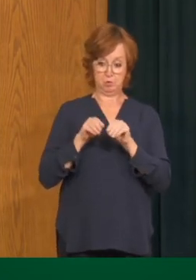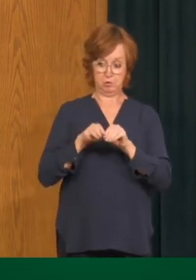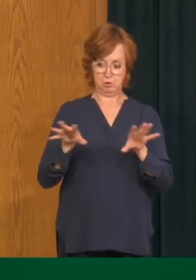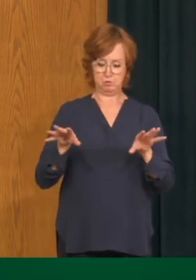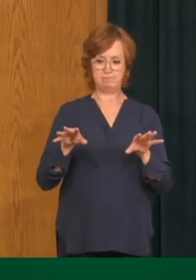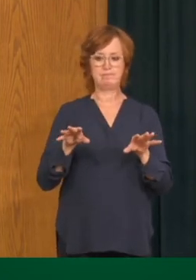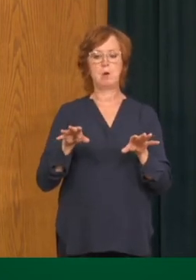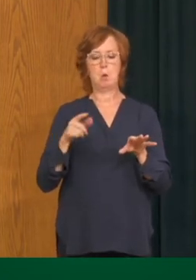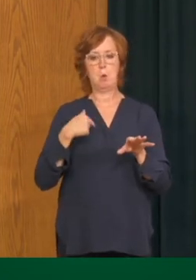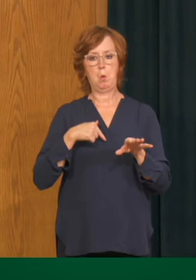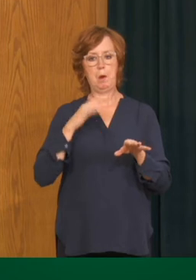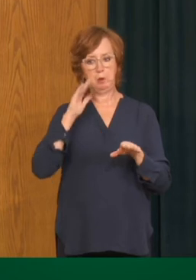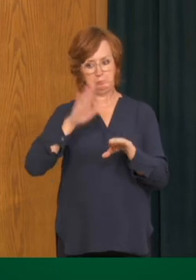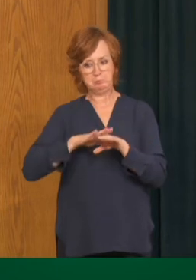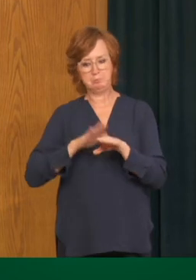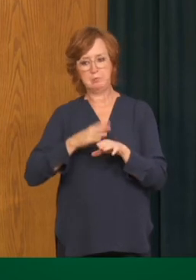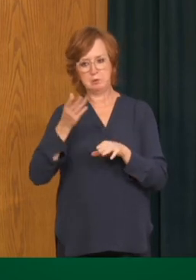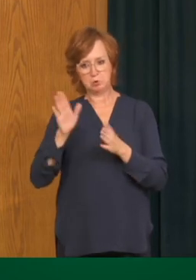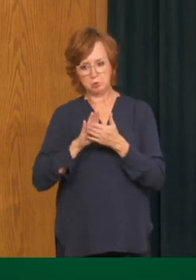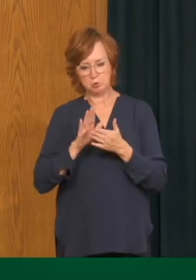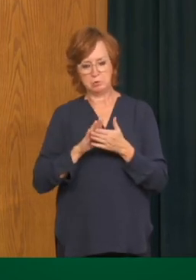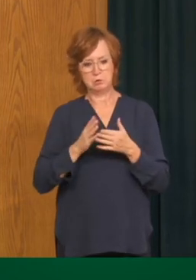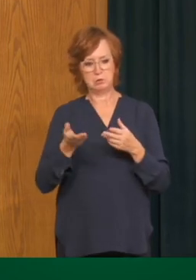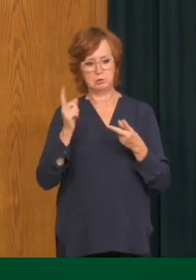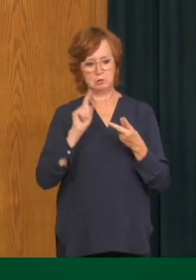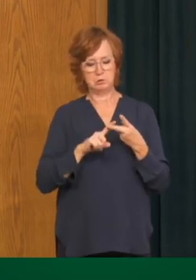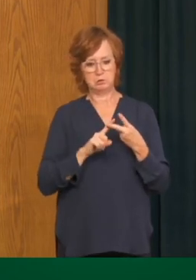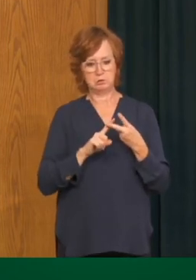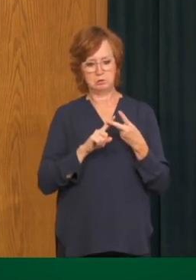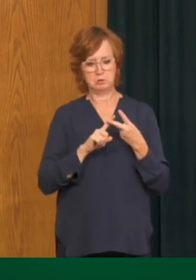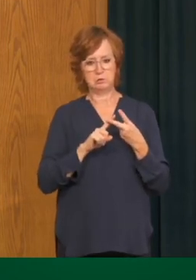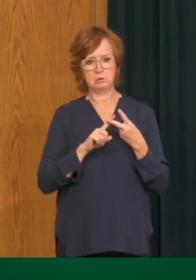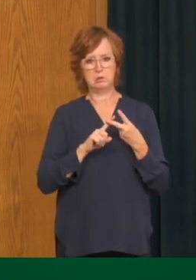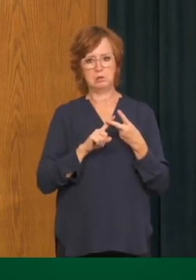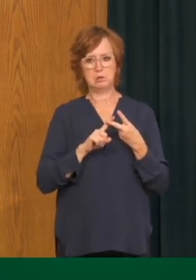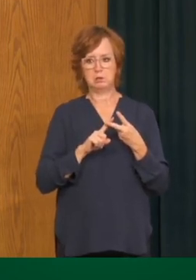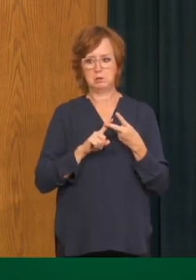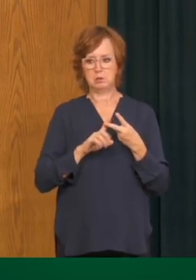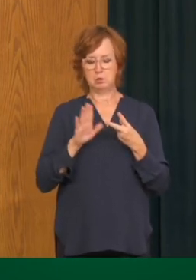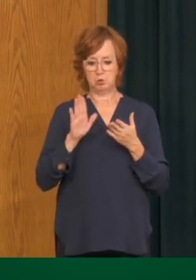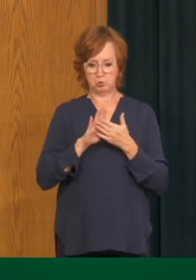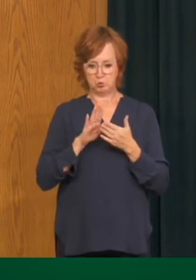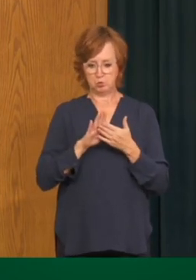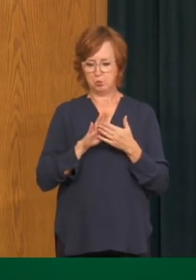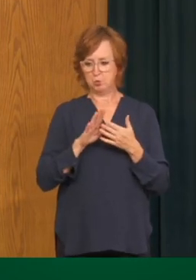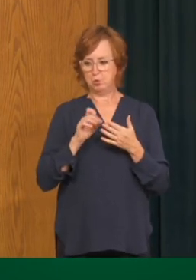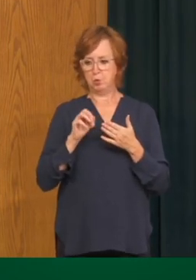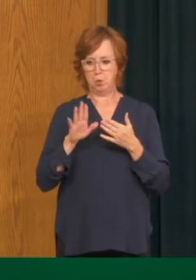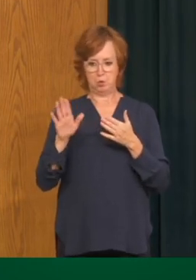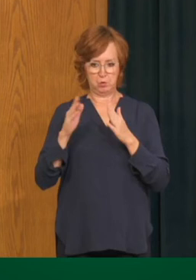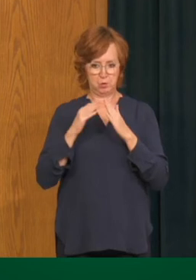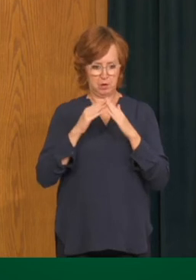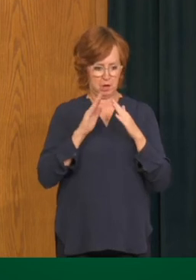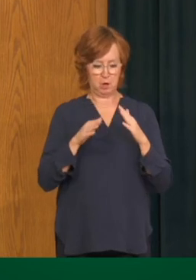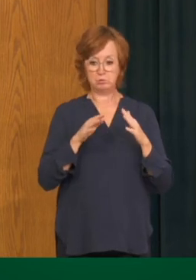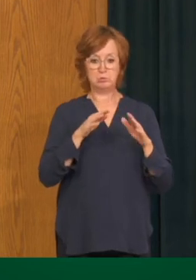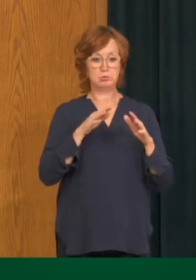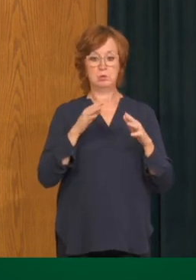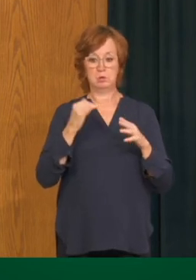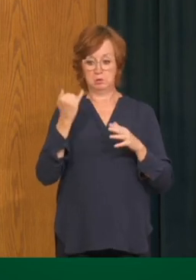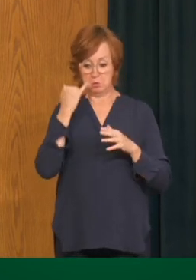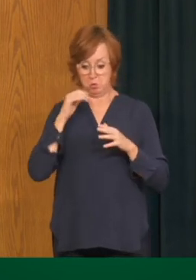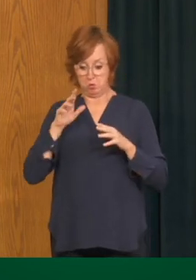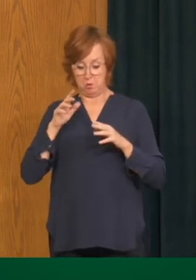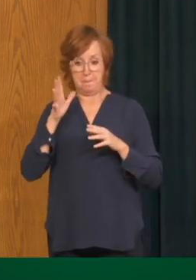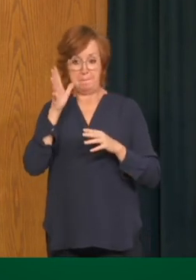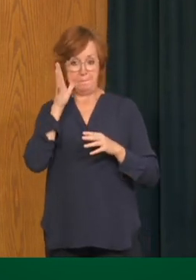what may the impact be for schools if there's a case either in school, or if there's a case in a household member of a child who goes to school, what are